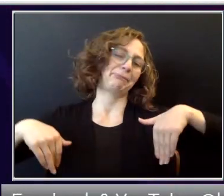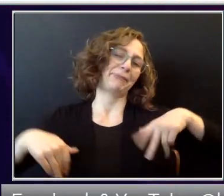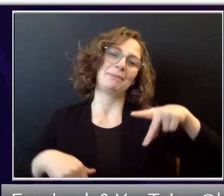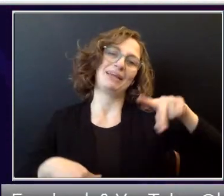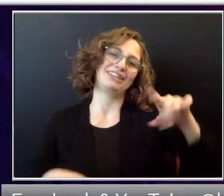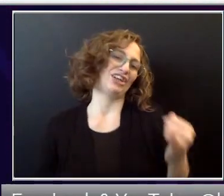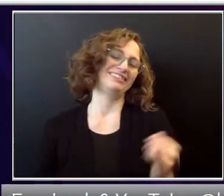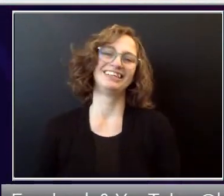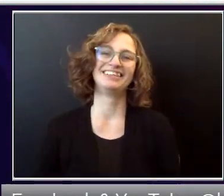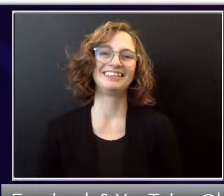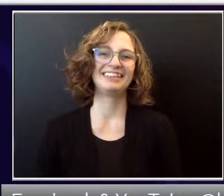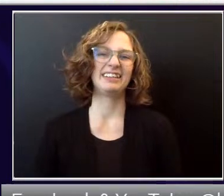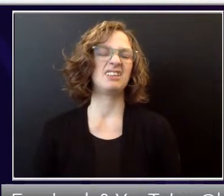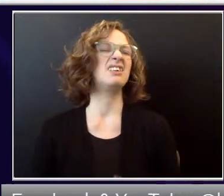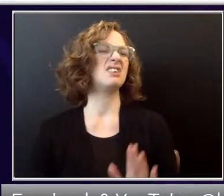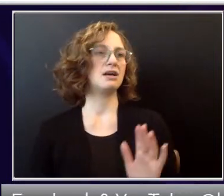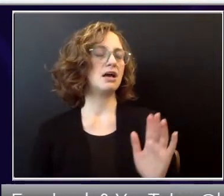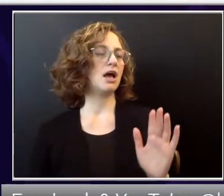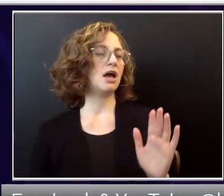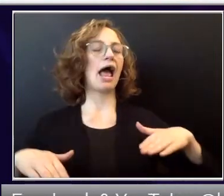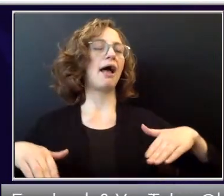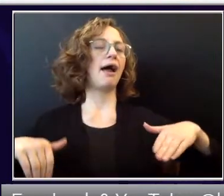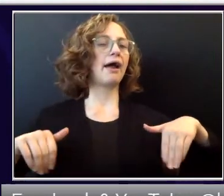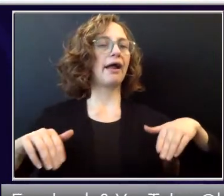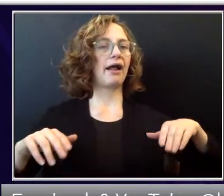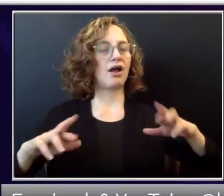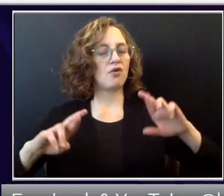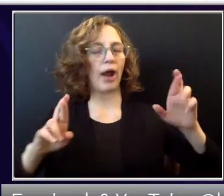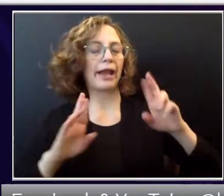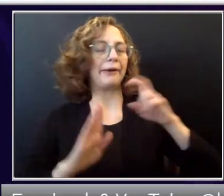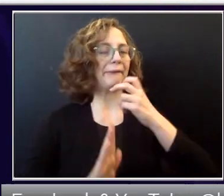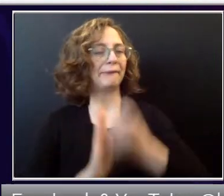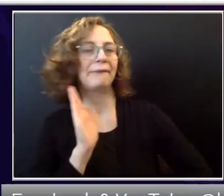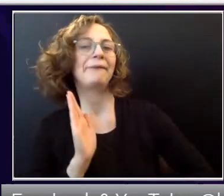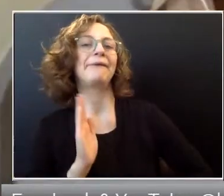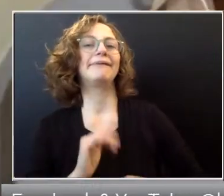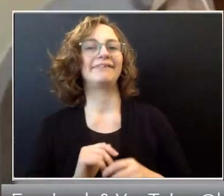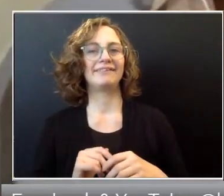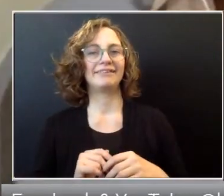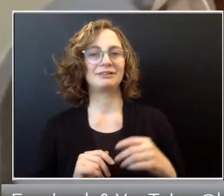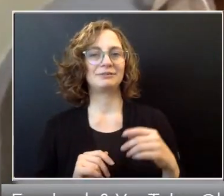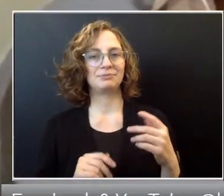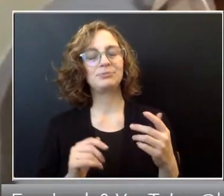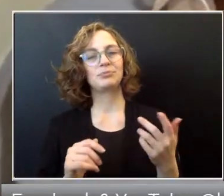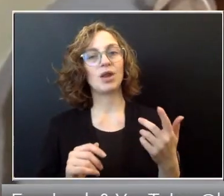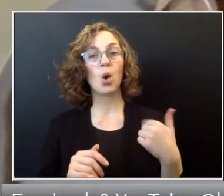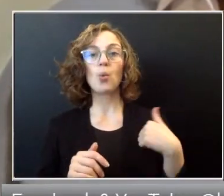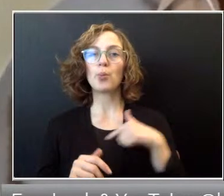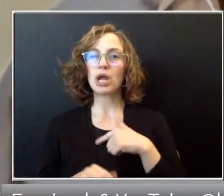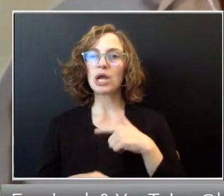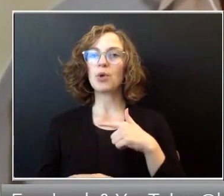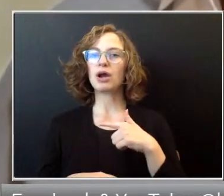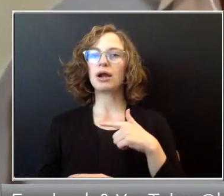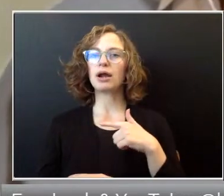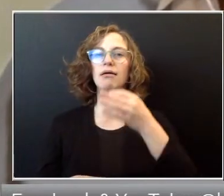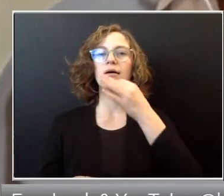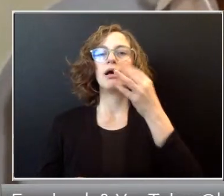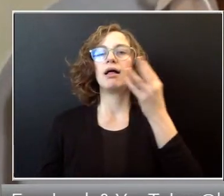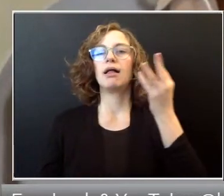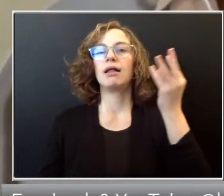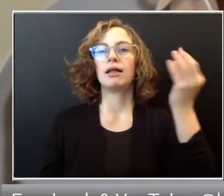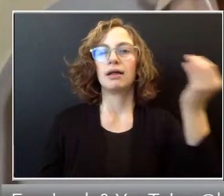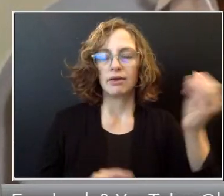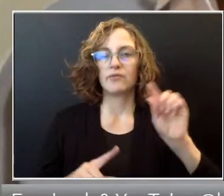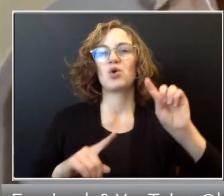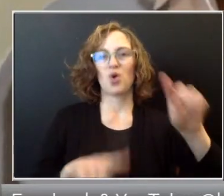We hadn't quite got into the pajamas yet. We were actually on our way out the door to go to the actual